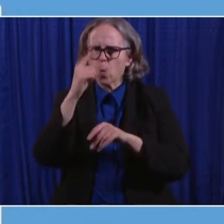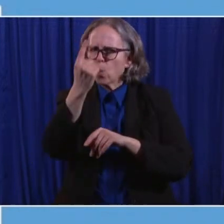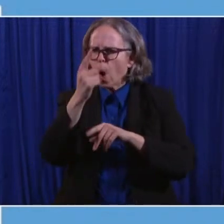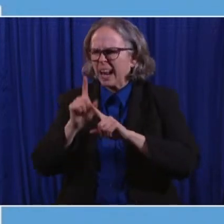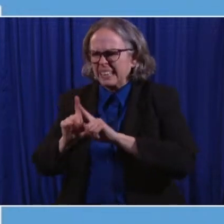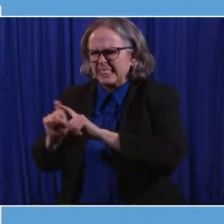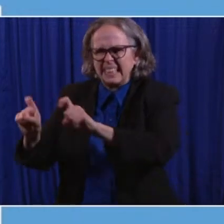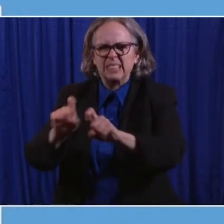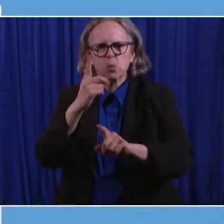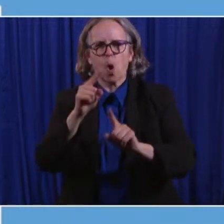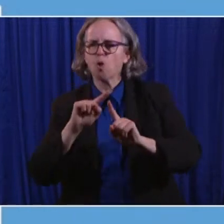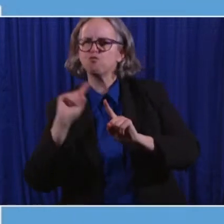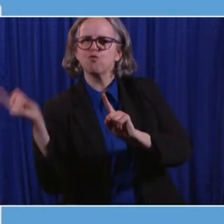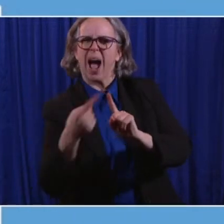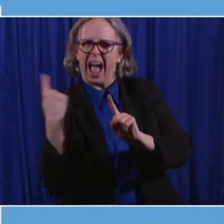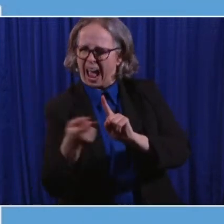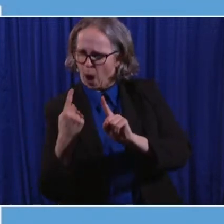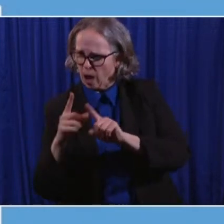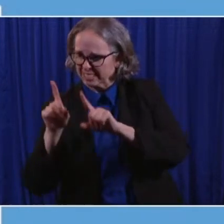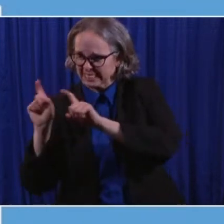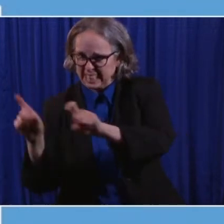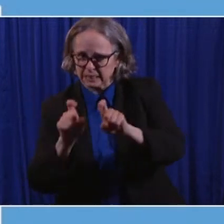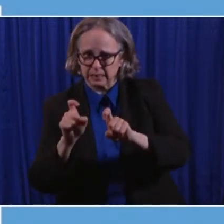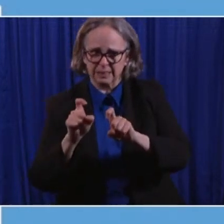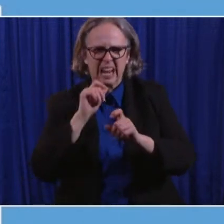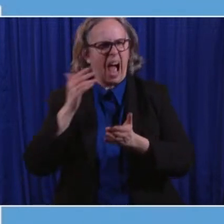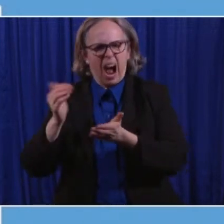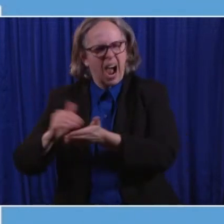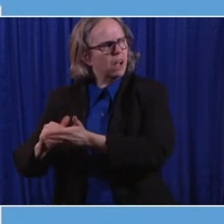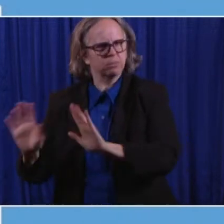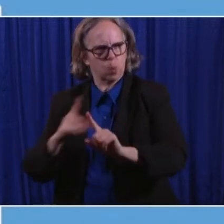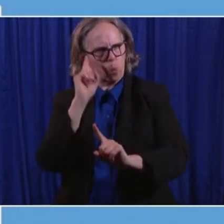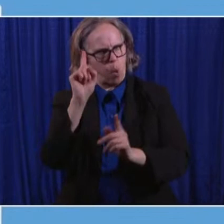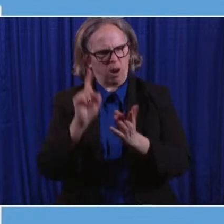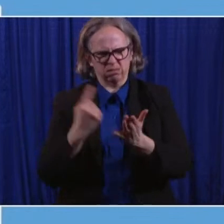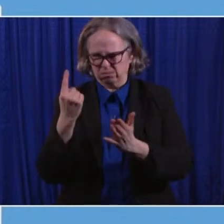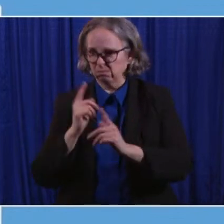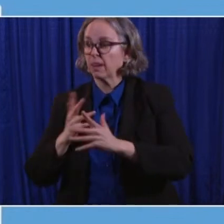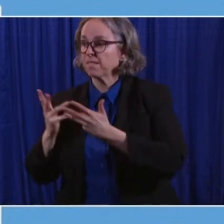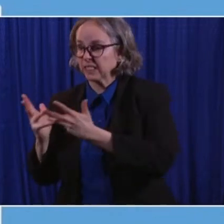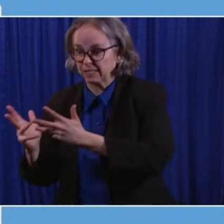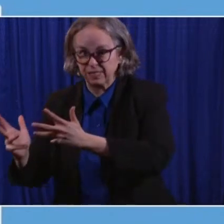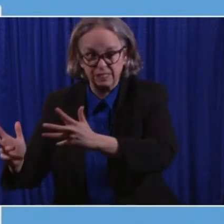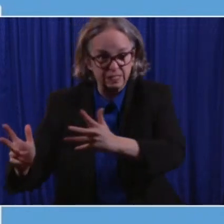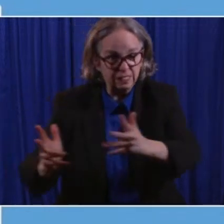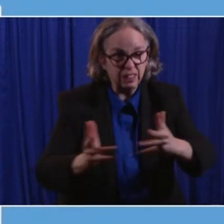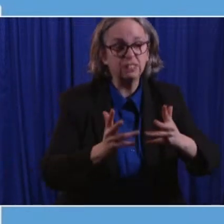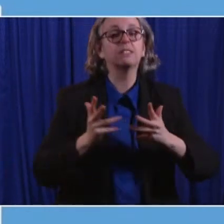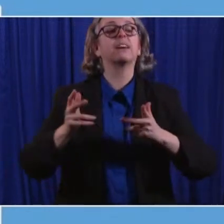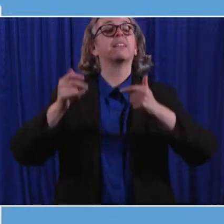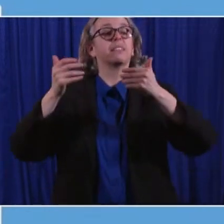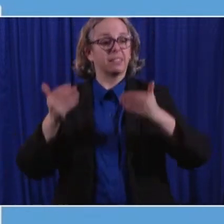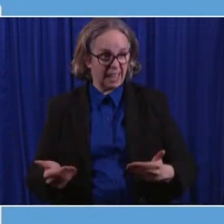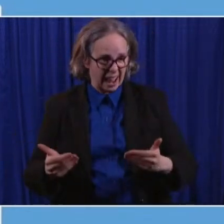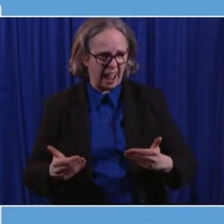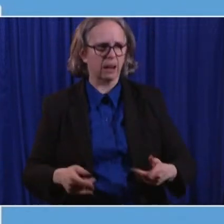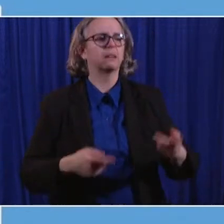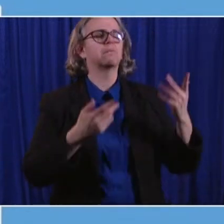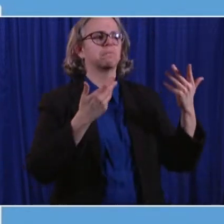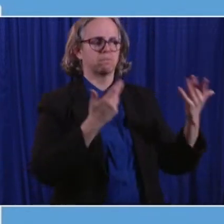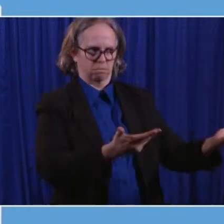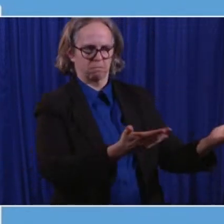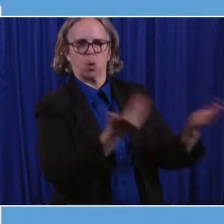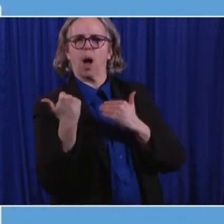round of testing, visitation can resume based on the following criteria. If that first round